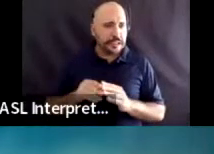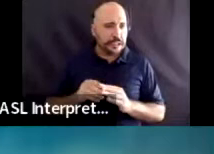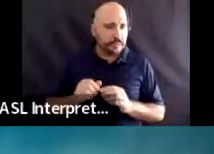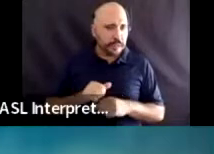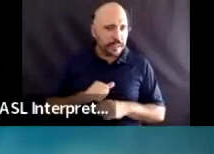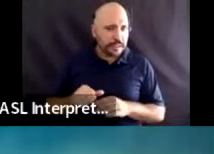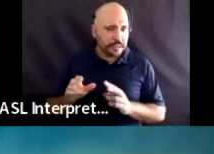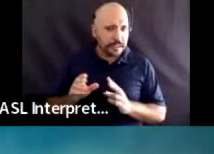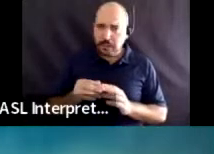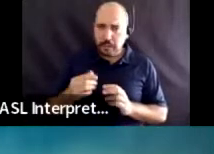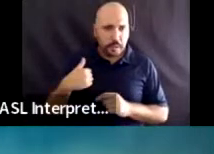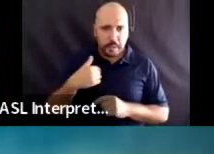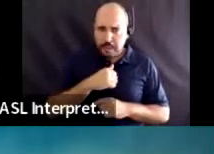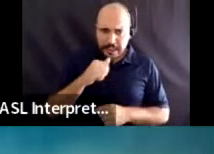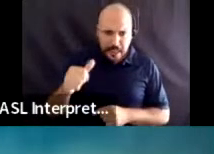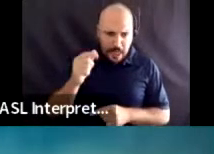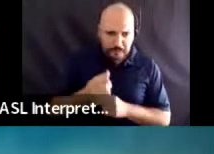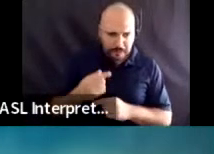session, but we're not, right?